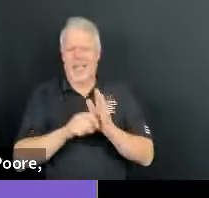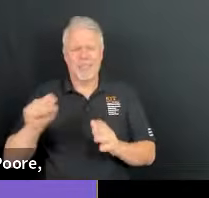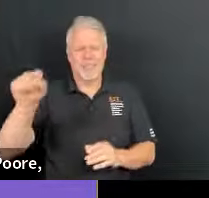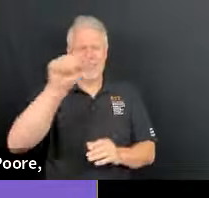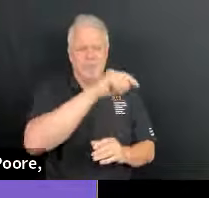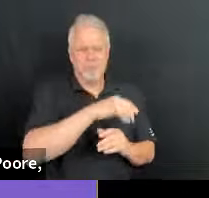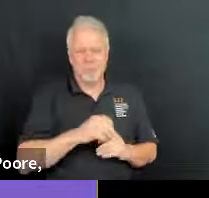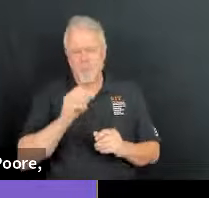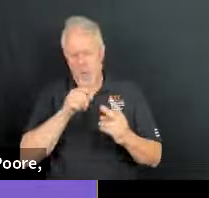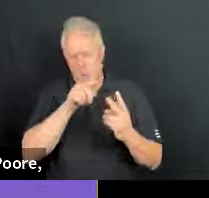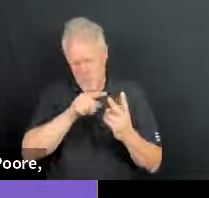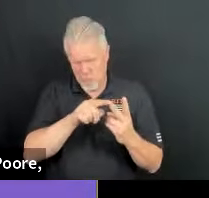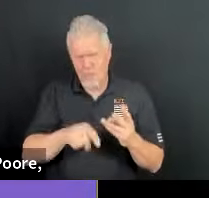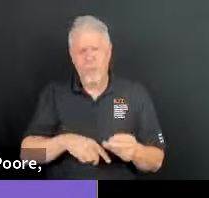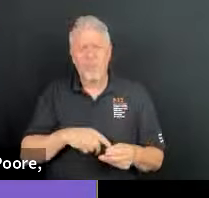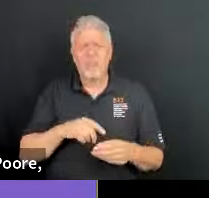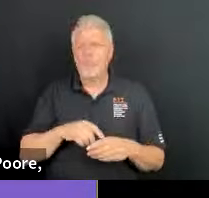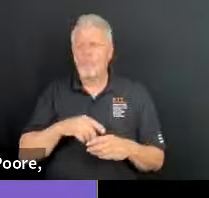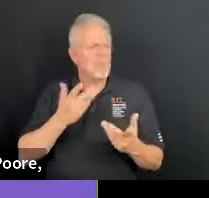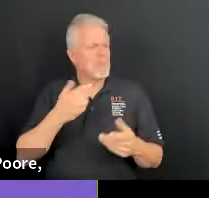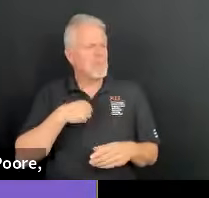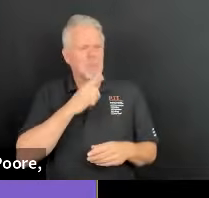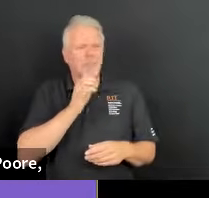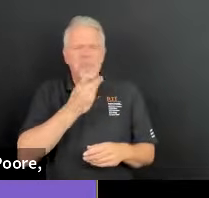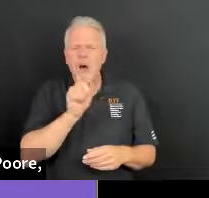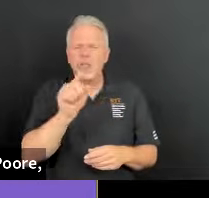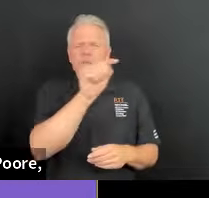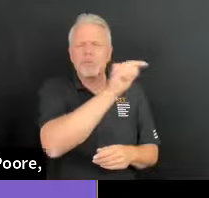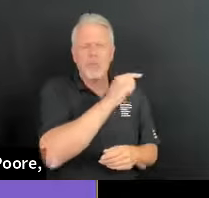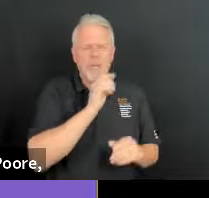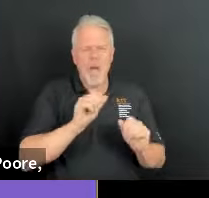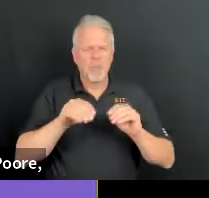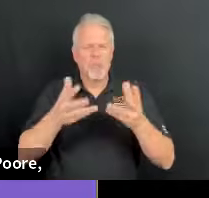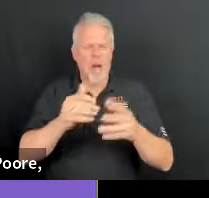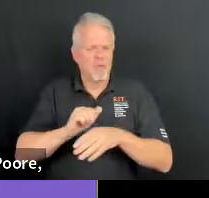And we are, of course, willing to collaborate with several